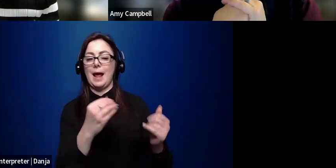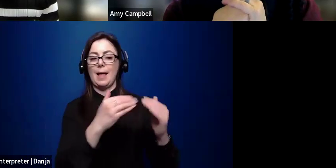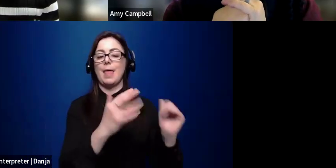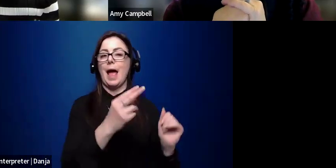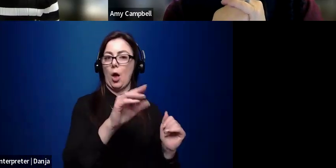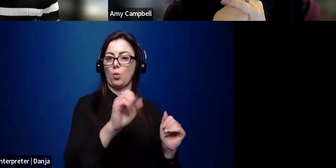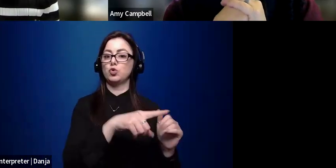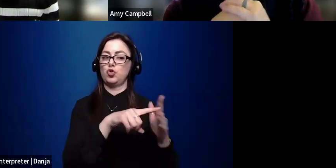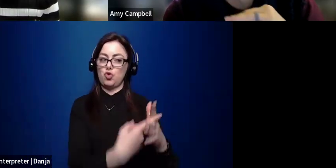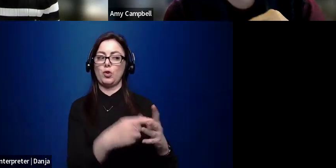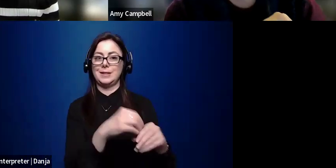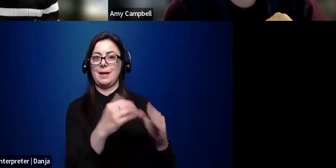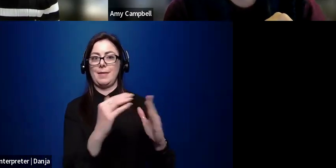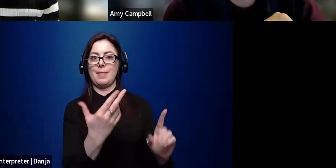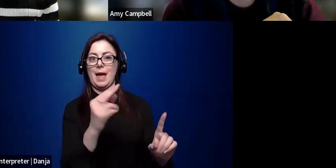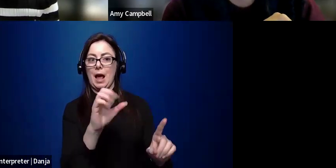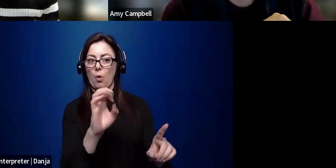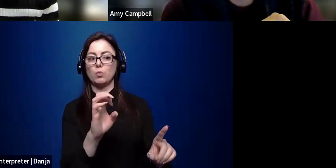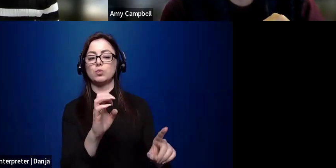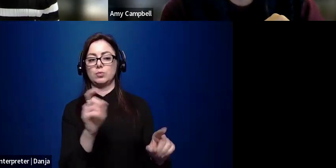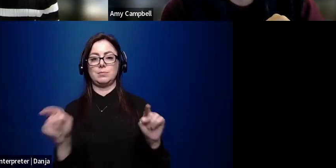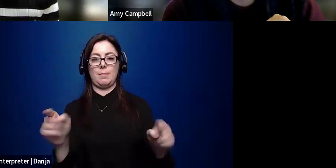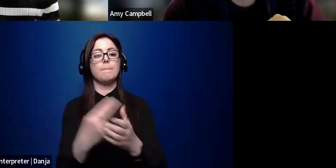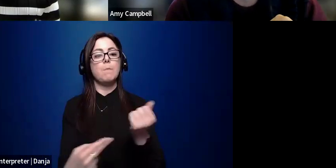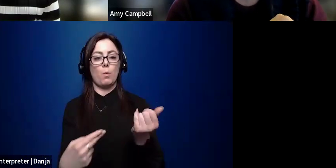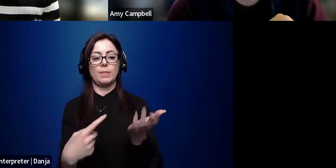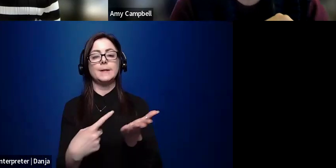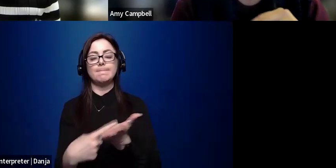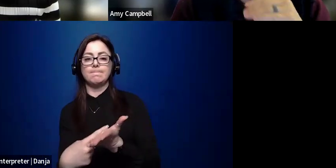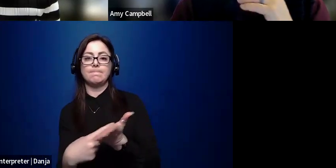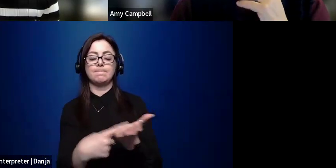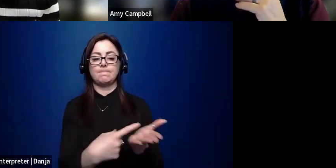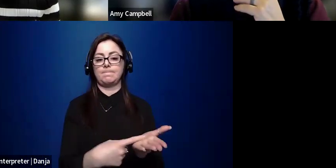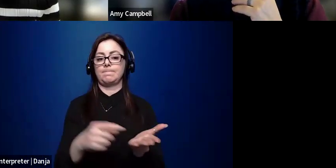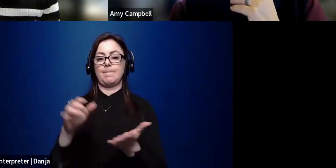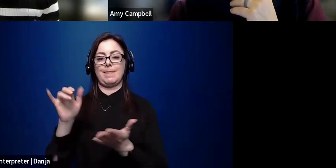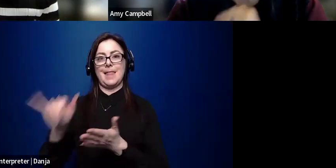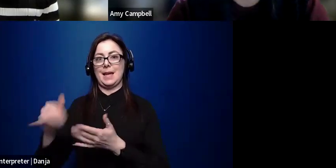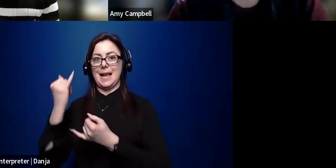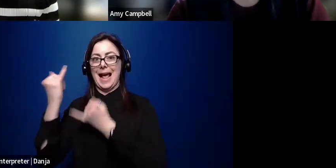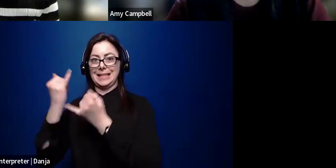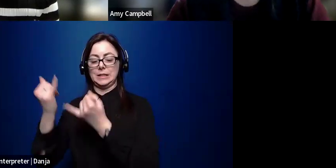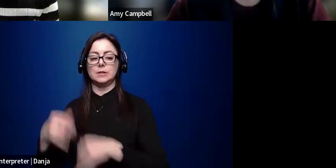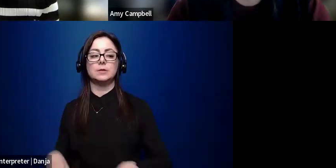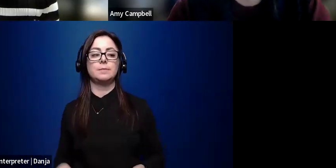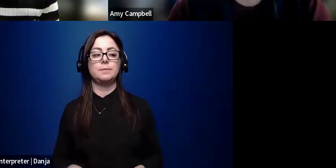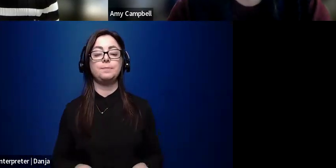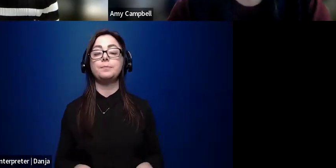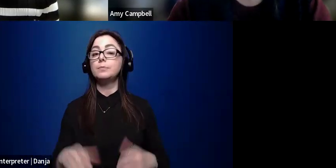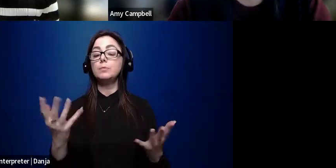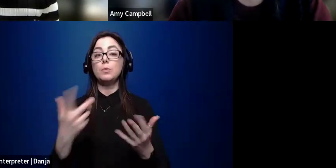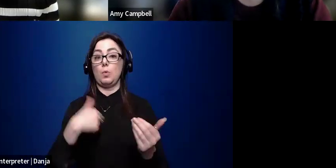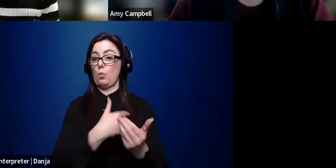the House though, have been talking about these ideas. And what we want to talk about